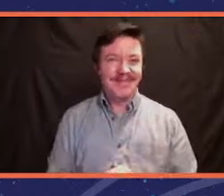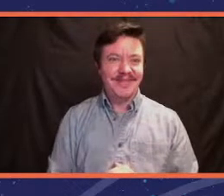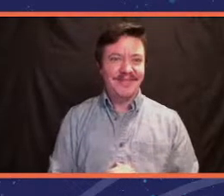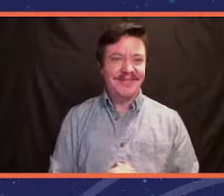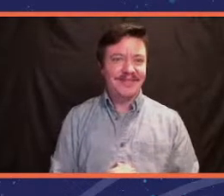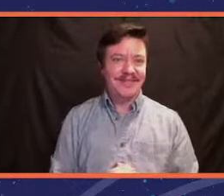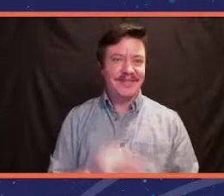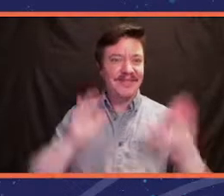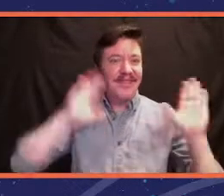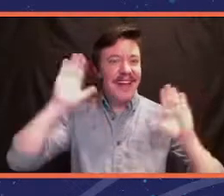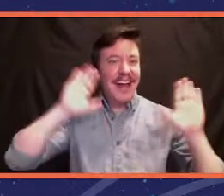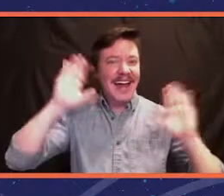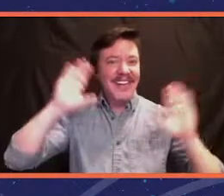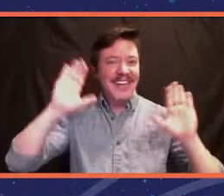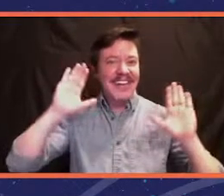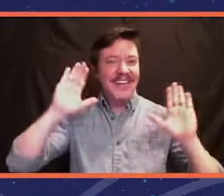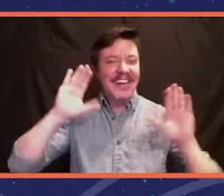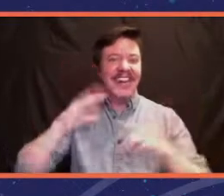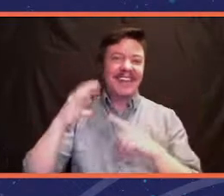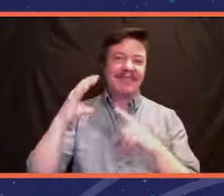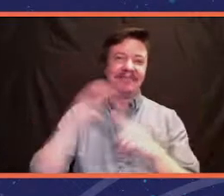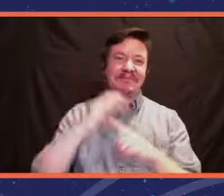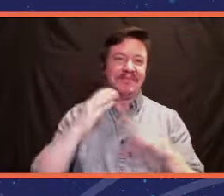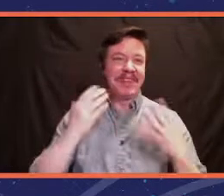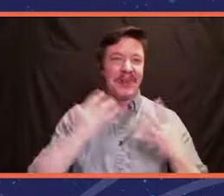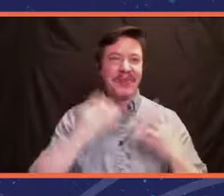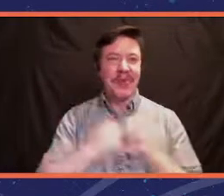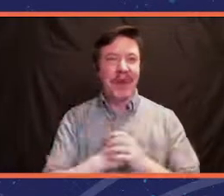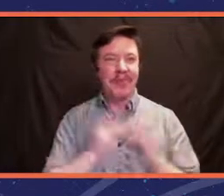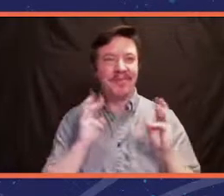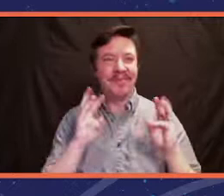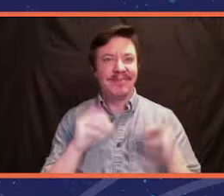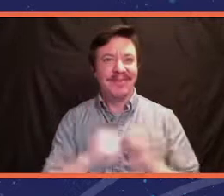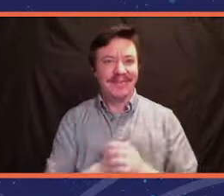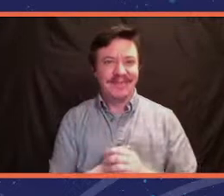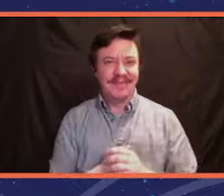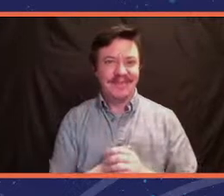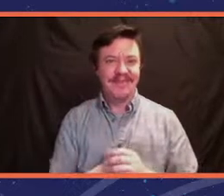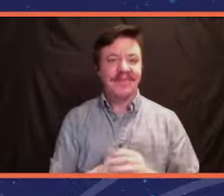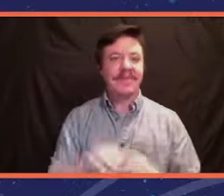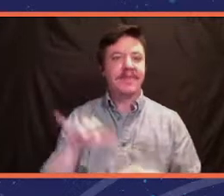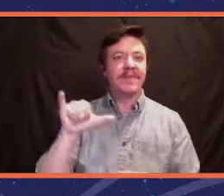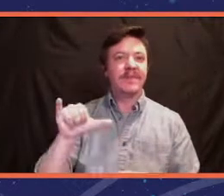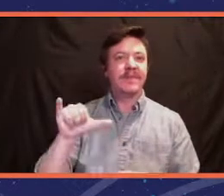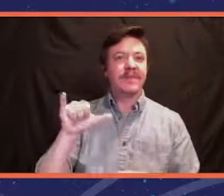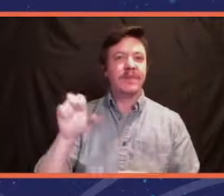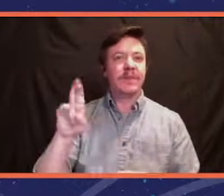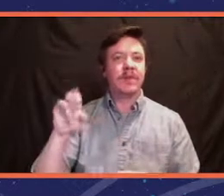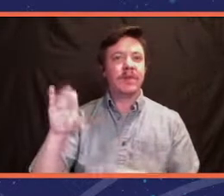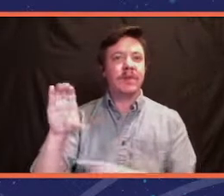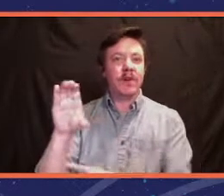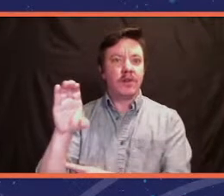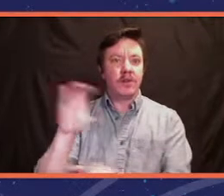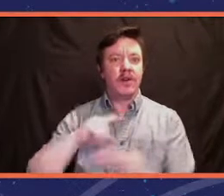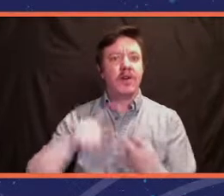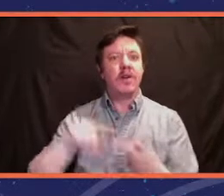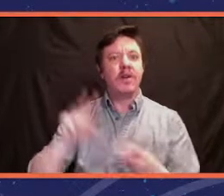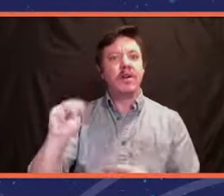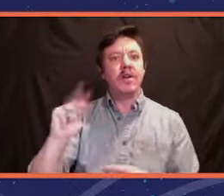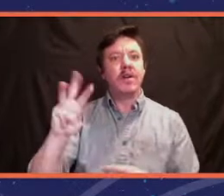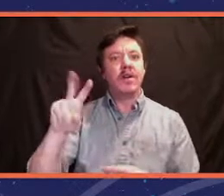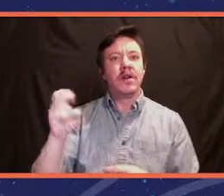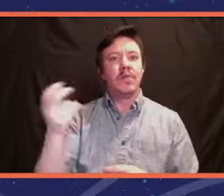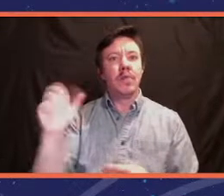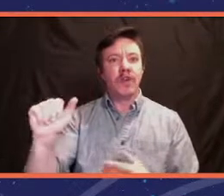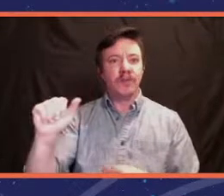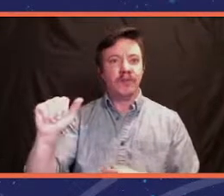everybody. It's so awesome to be here. It's pronounced Yurok and Washo and Surigaonon, and we live in